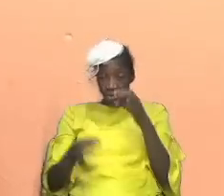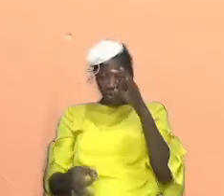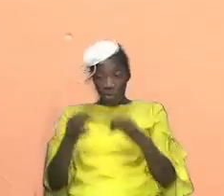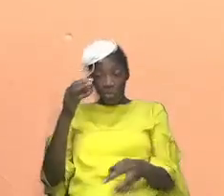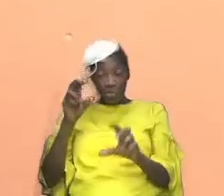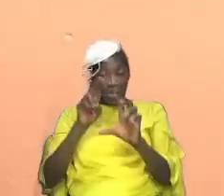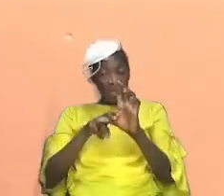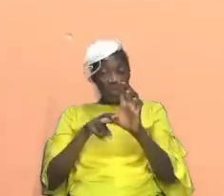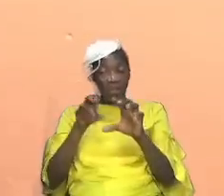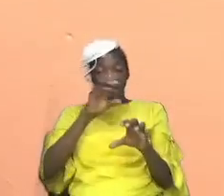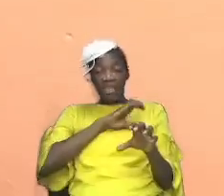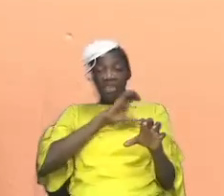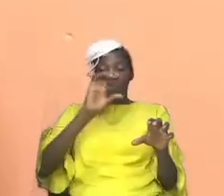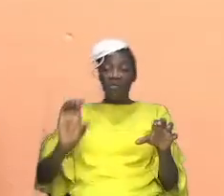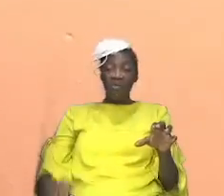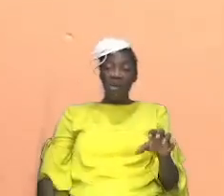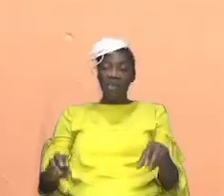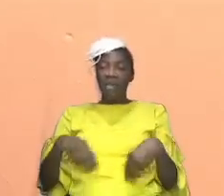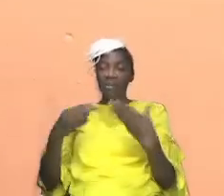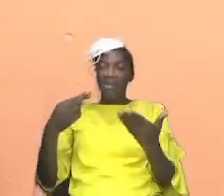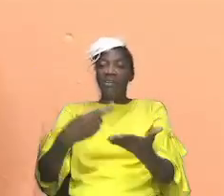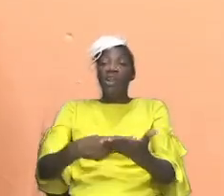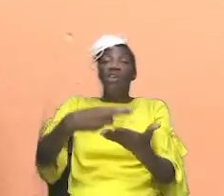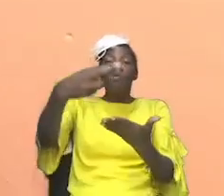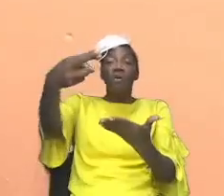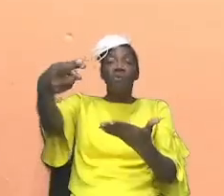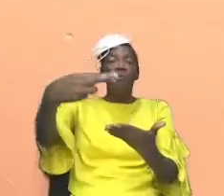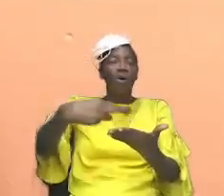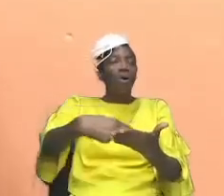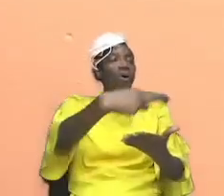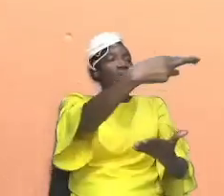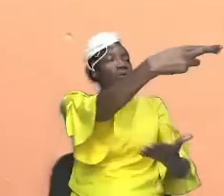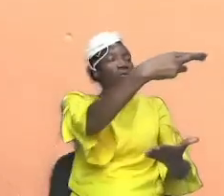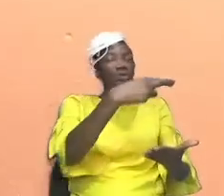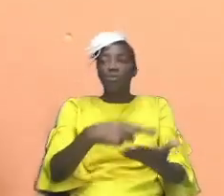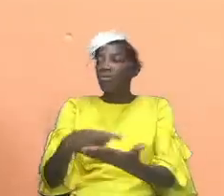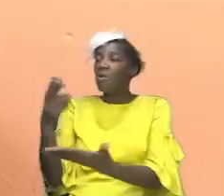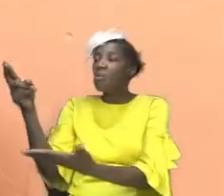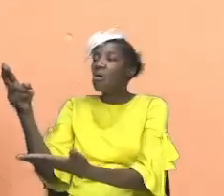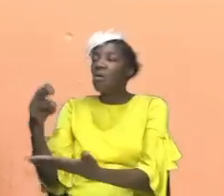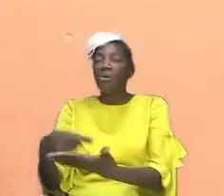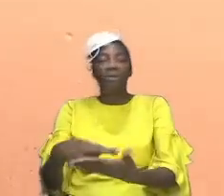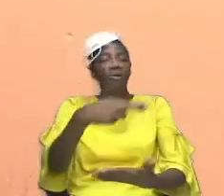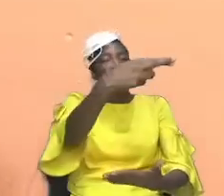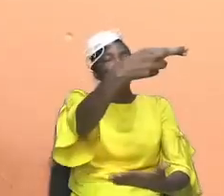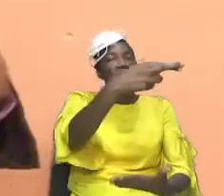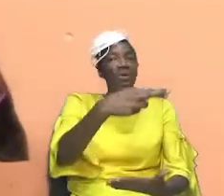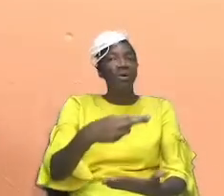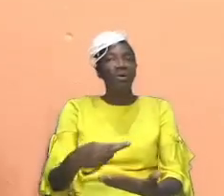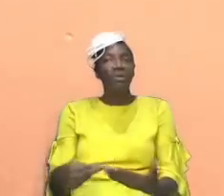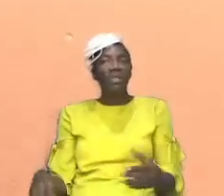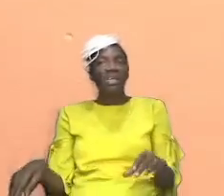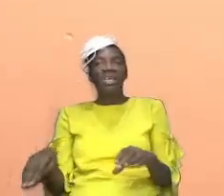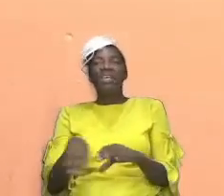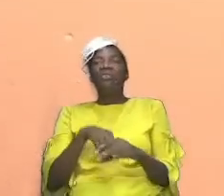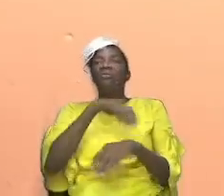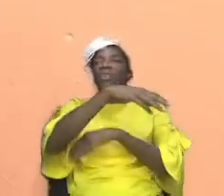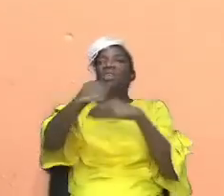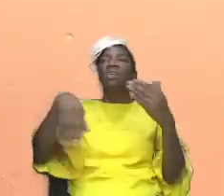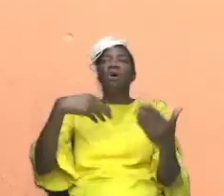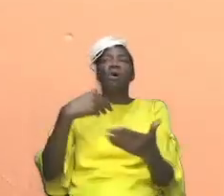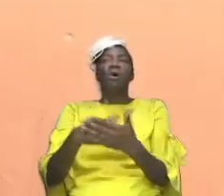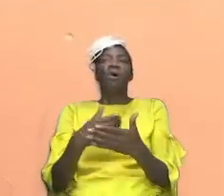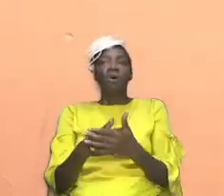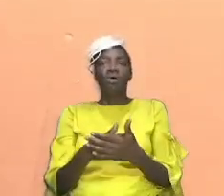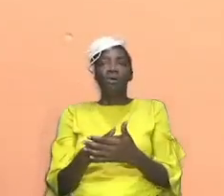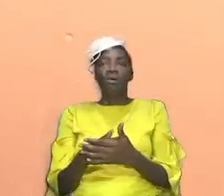he's giving those rewards and commendations and medals and all, included in all of that will